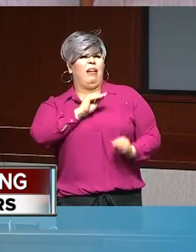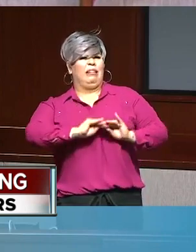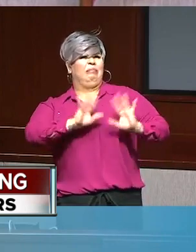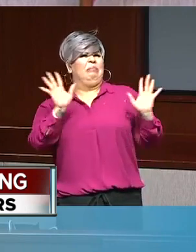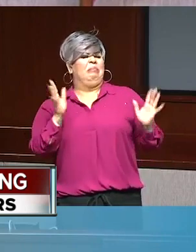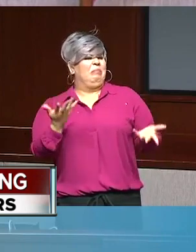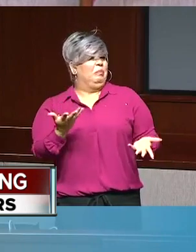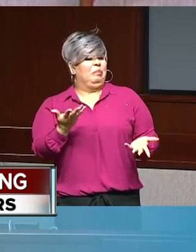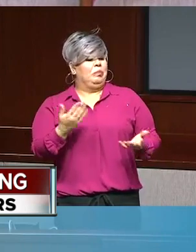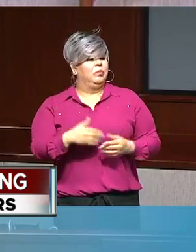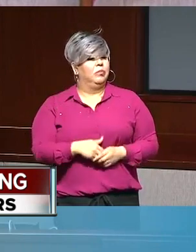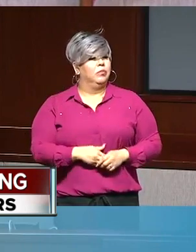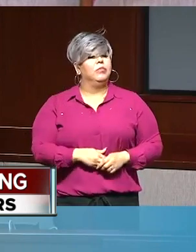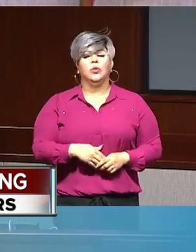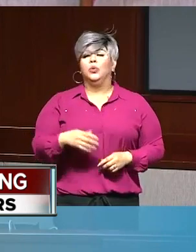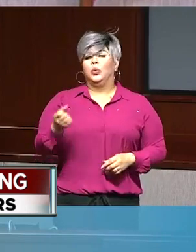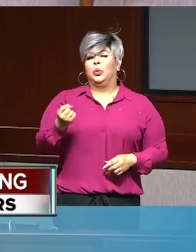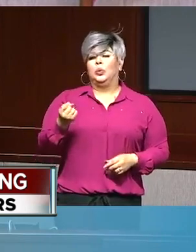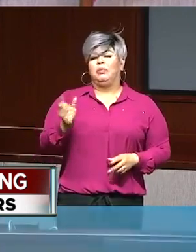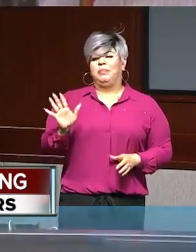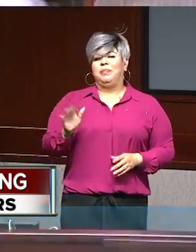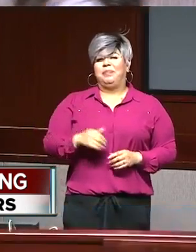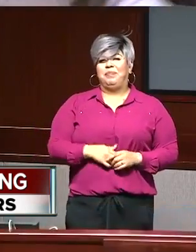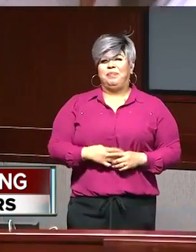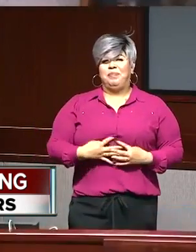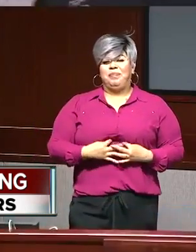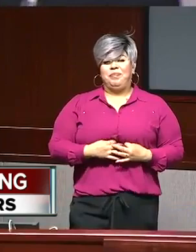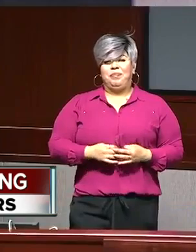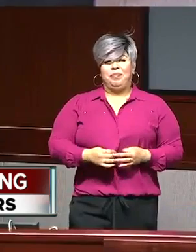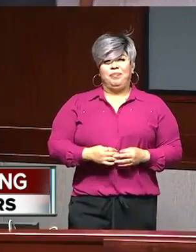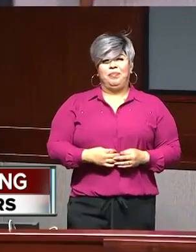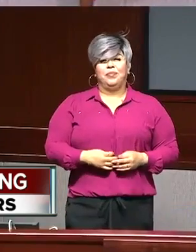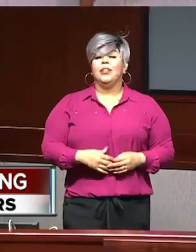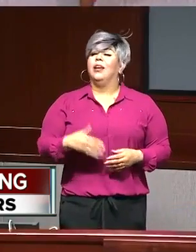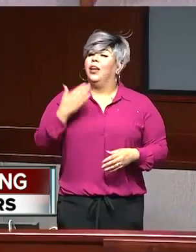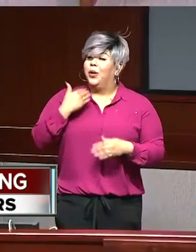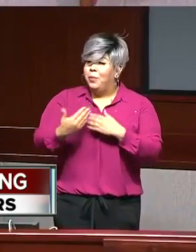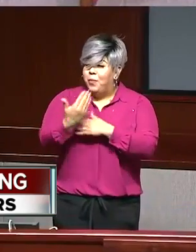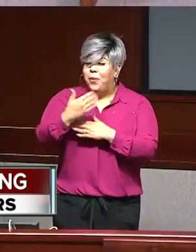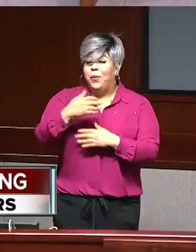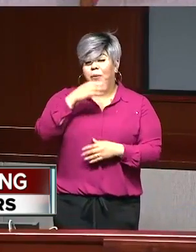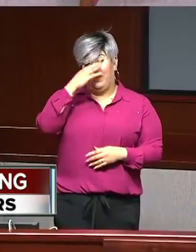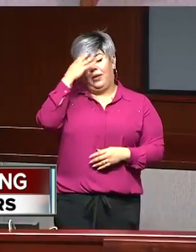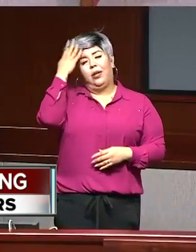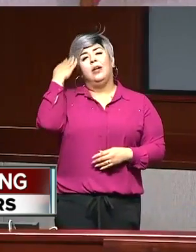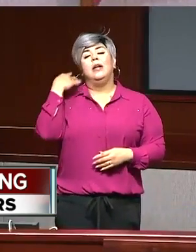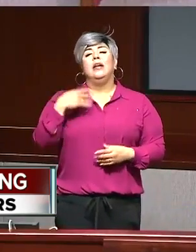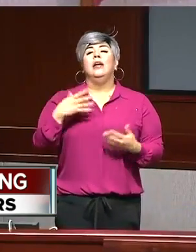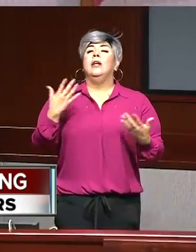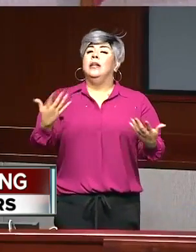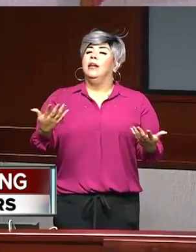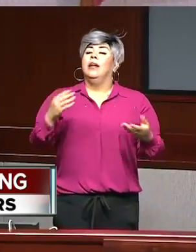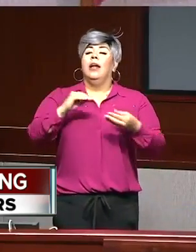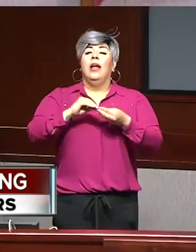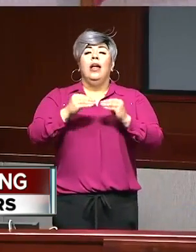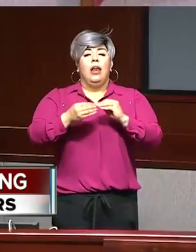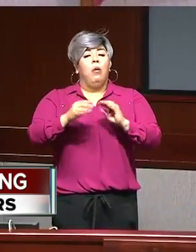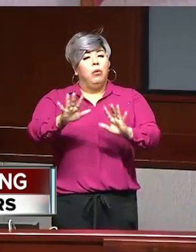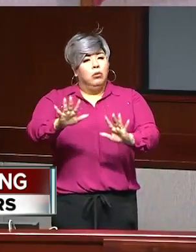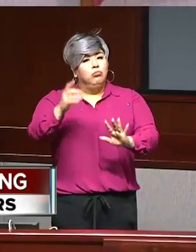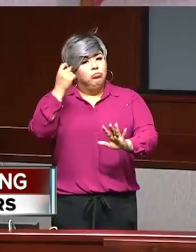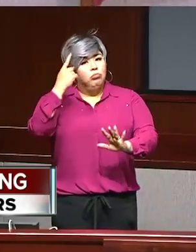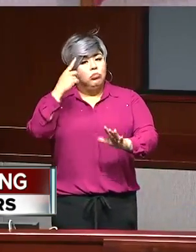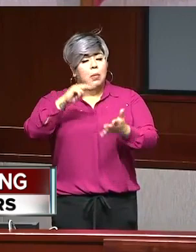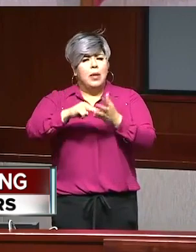at. Yeah, Stacy, we'll have Matt respond. Good morning, Stacy. So, although these numbers can